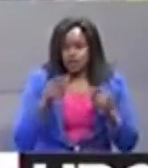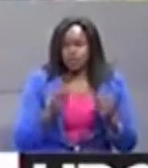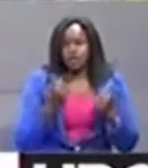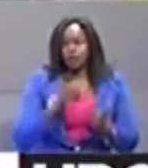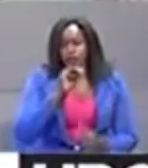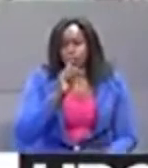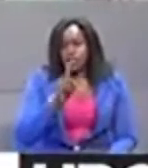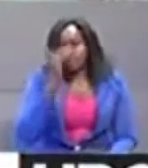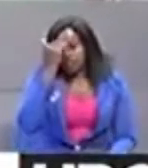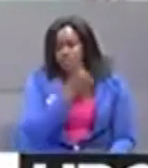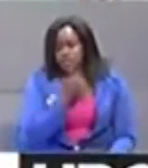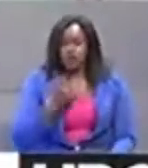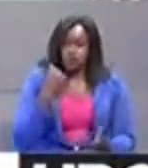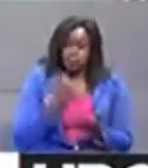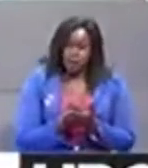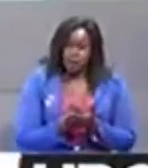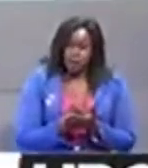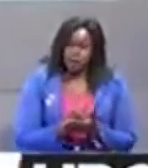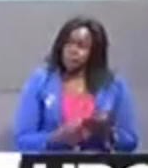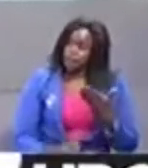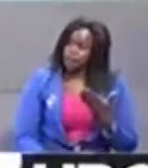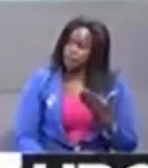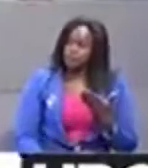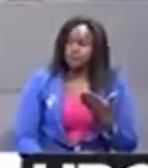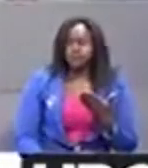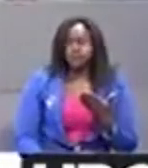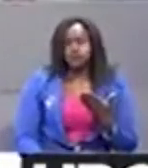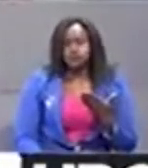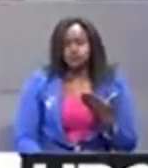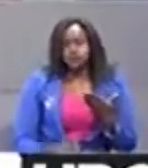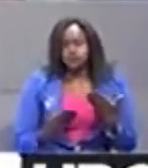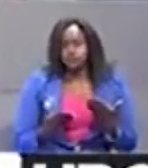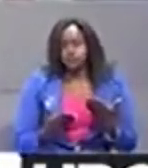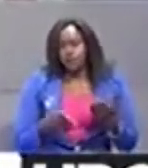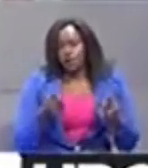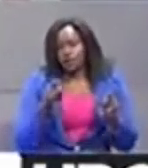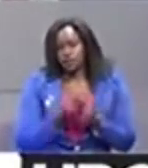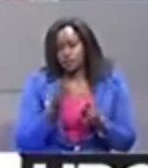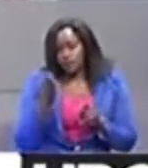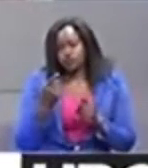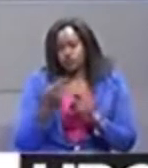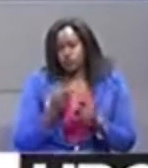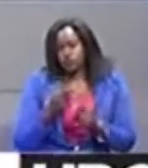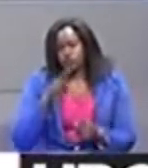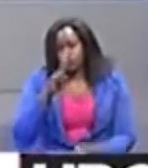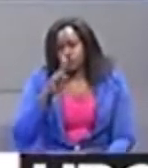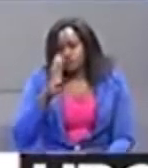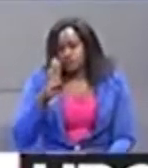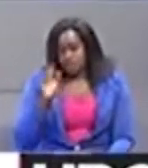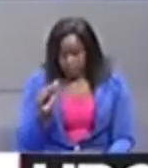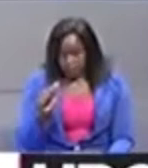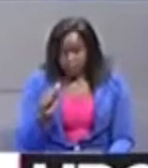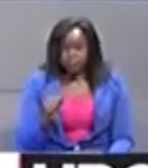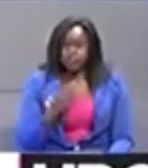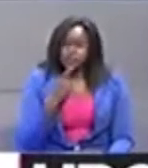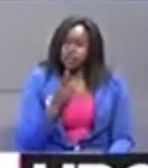Bank, Fabian Kasi, and Choima Mang of United Bank of Africa said the